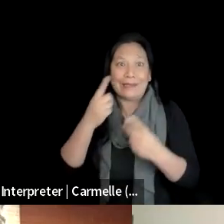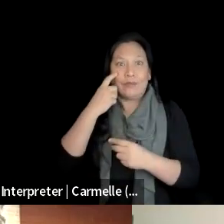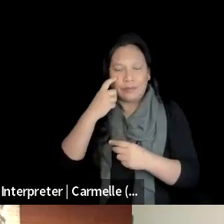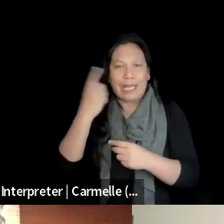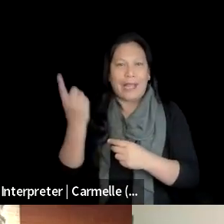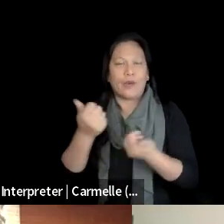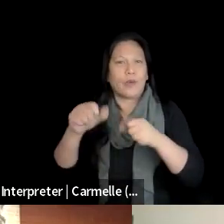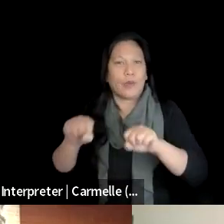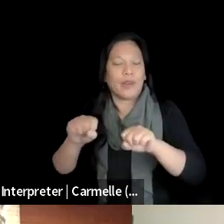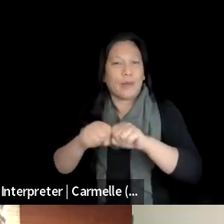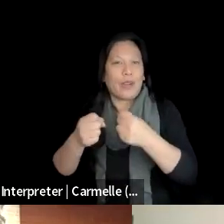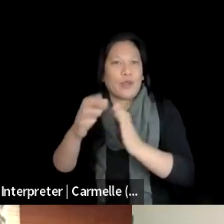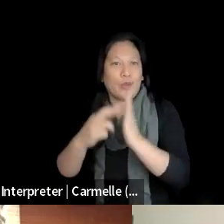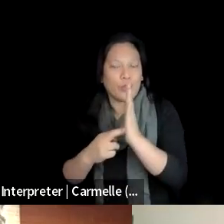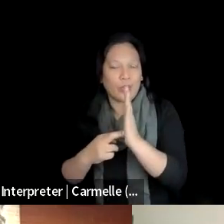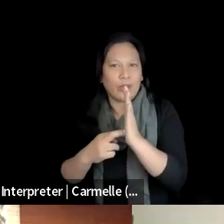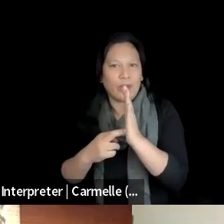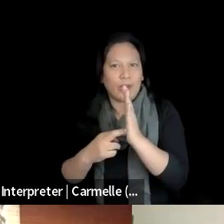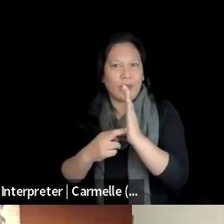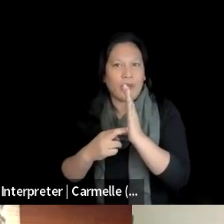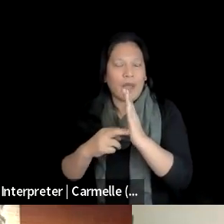about problematic moments.